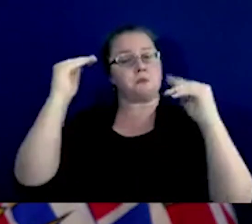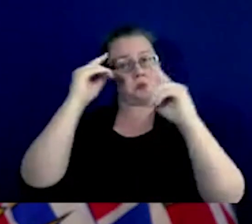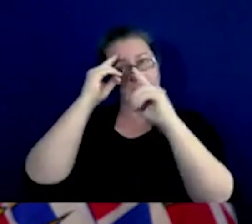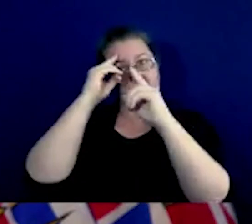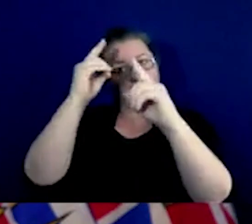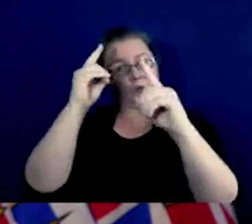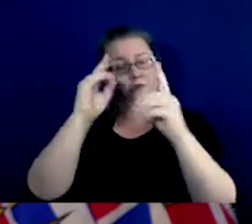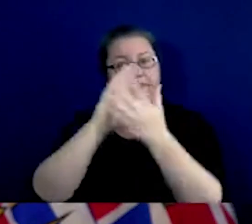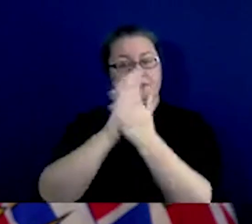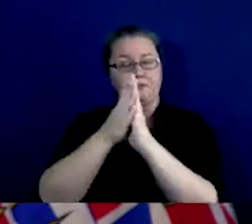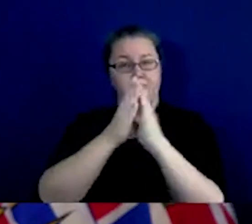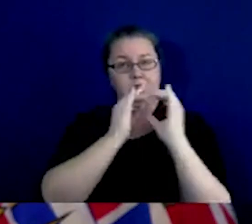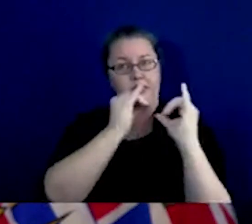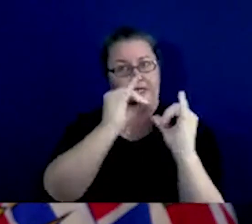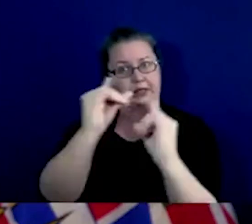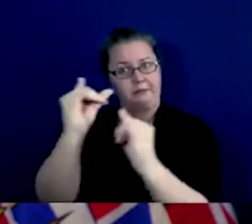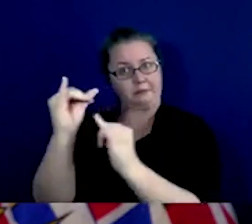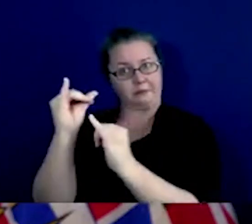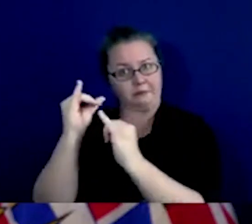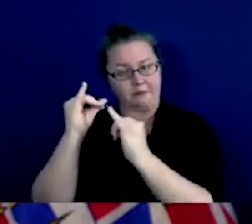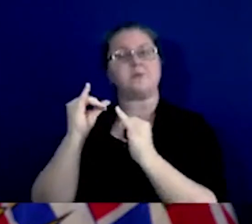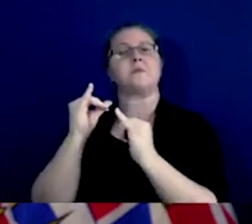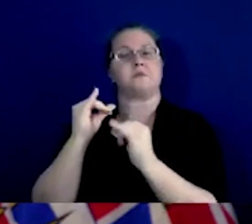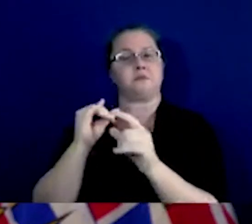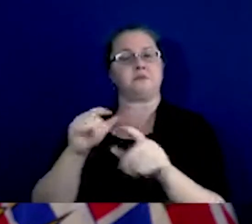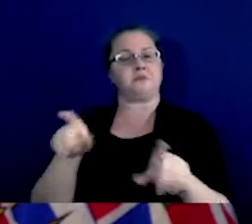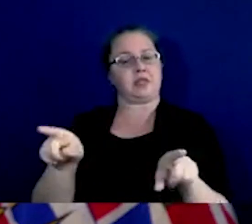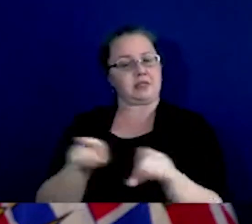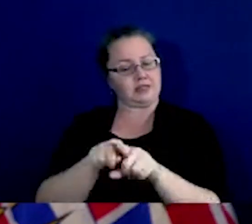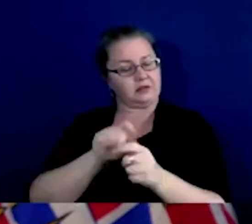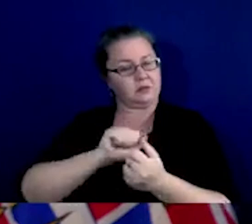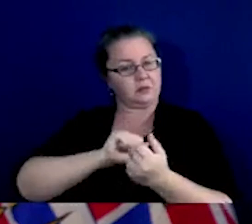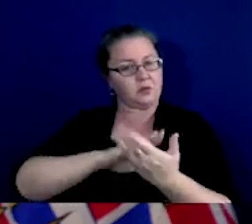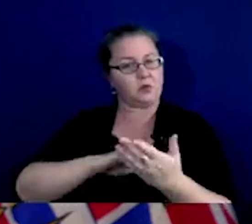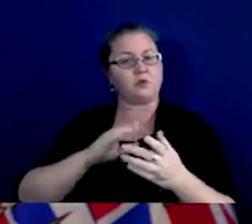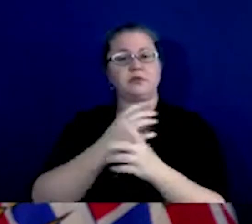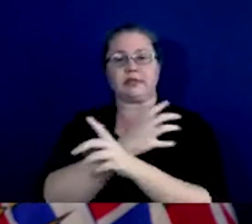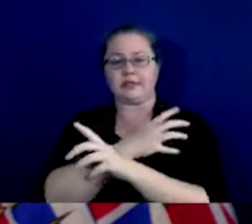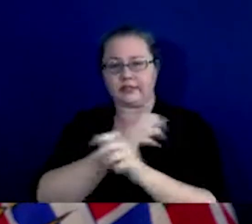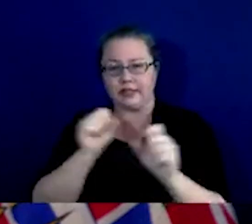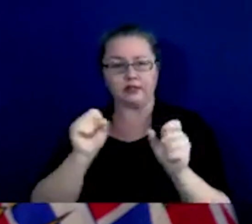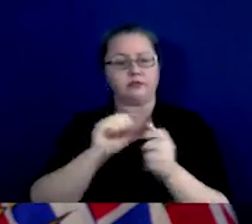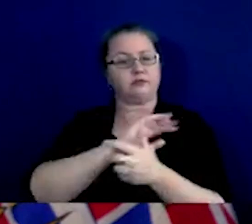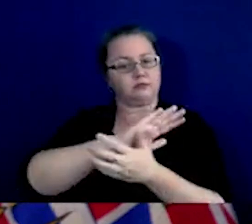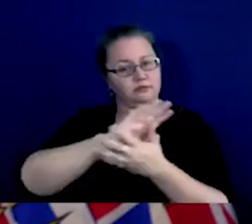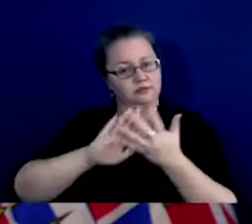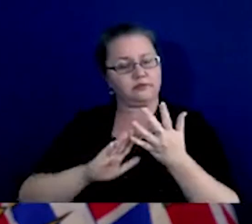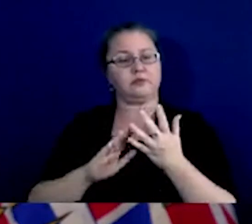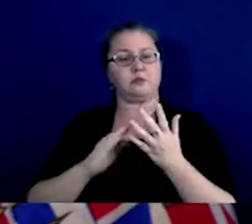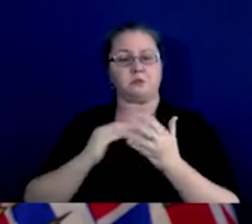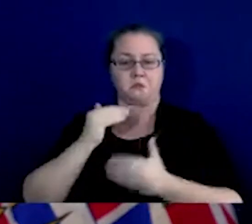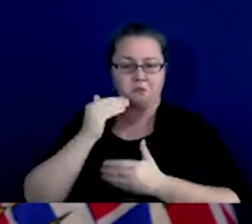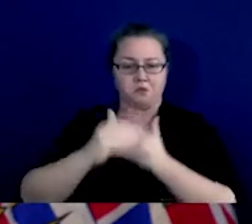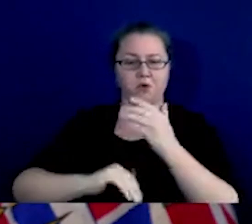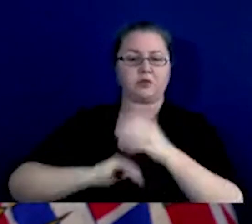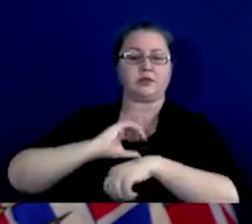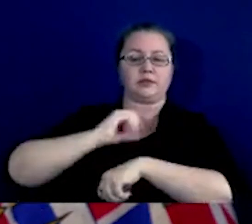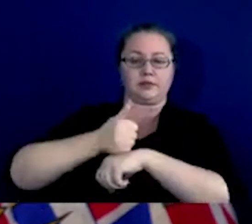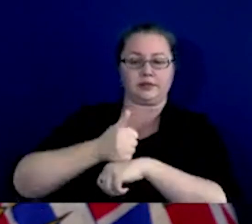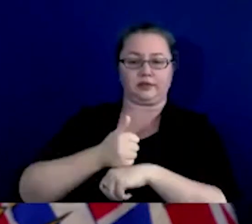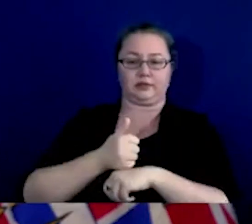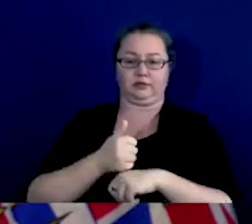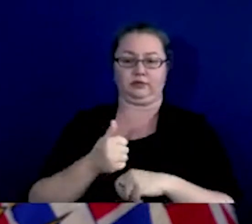caregivers so they can be allowed to see their family members? Absolutely, and there is a whole provision for essential